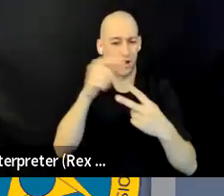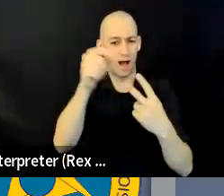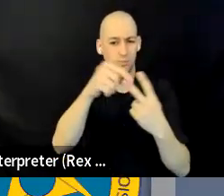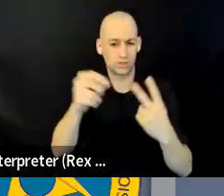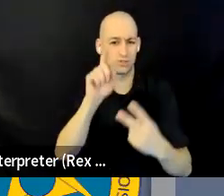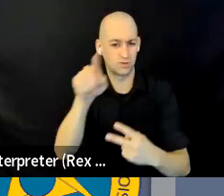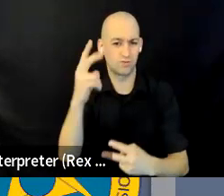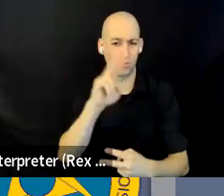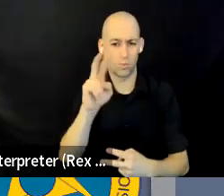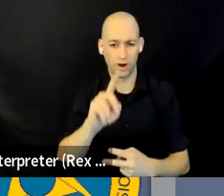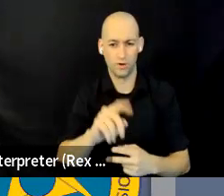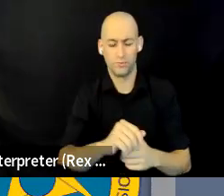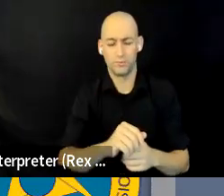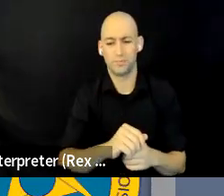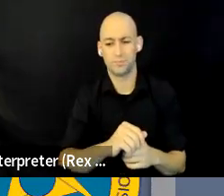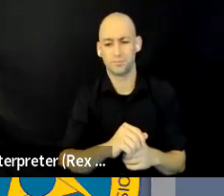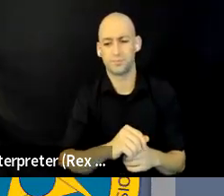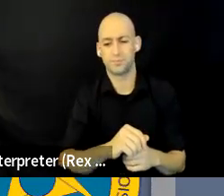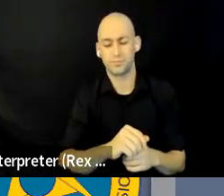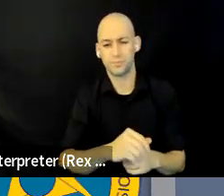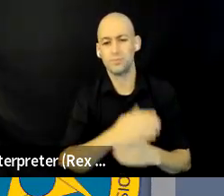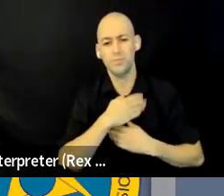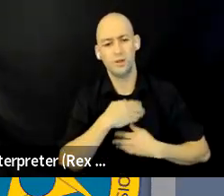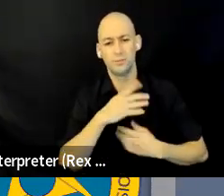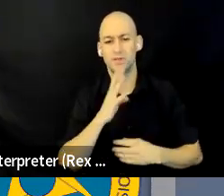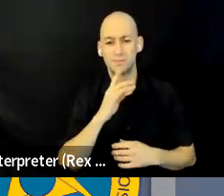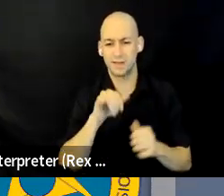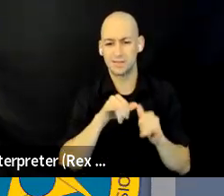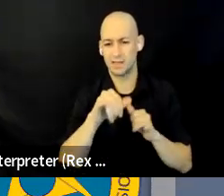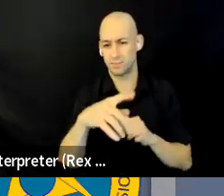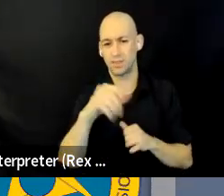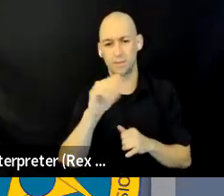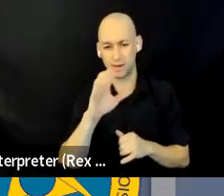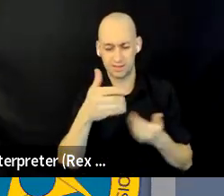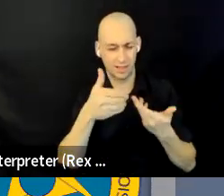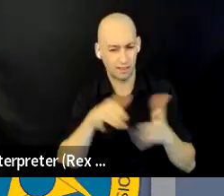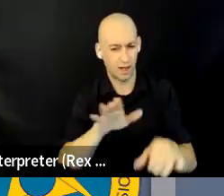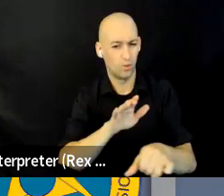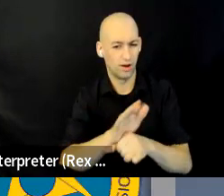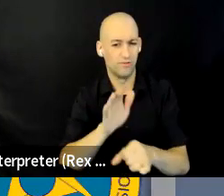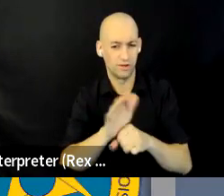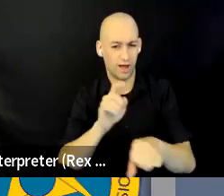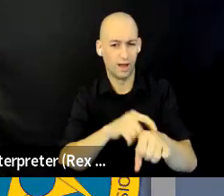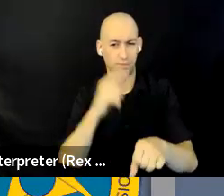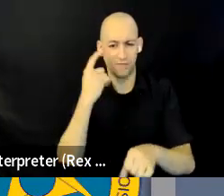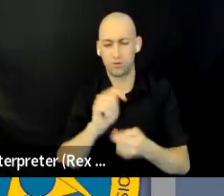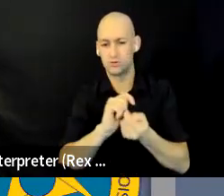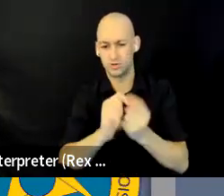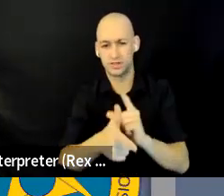do your best to be succinct. Please remember to speak at a steady pace to allow our translating service adequate time for accurate